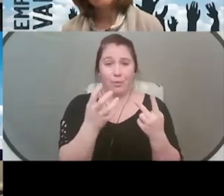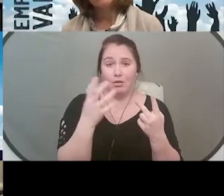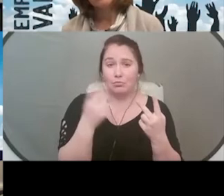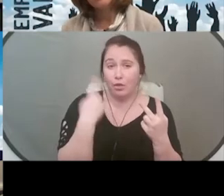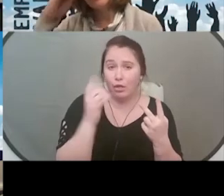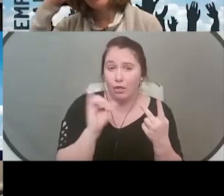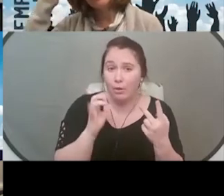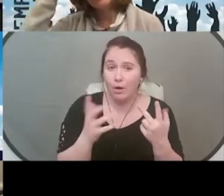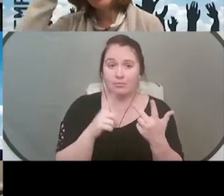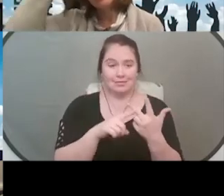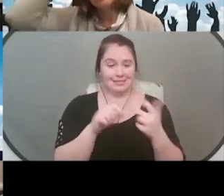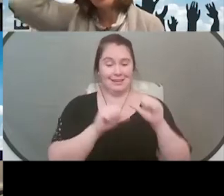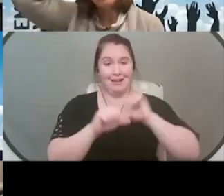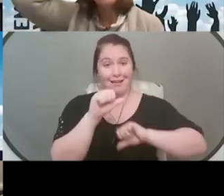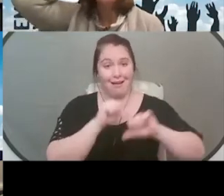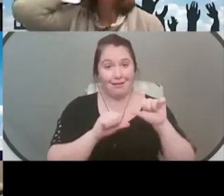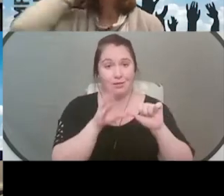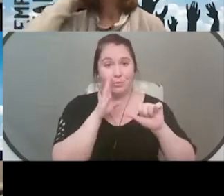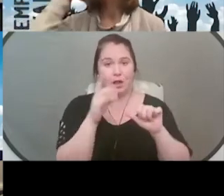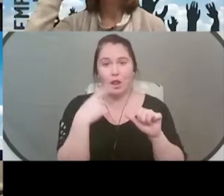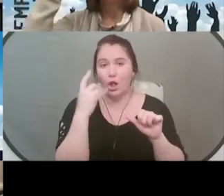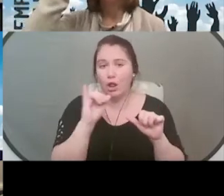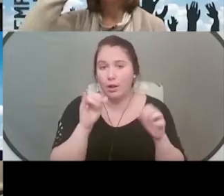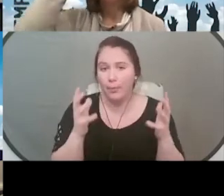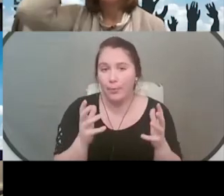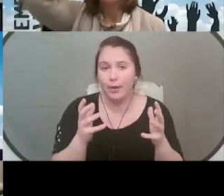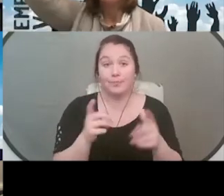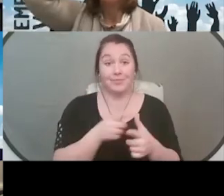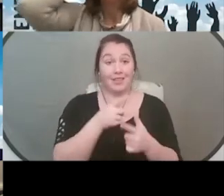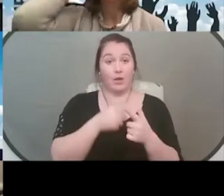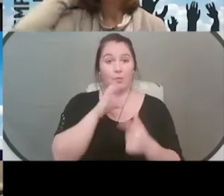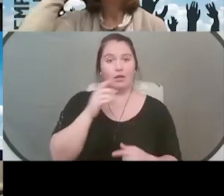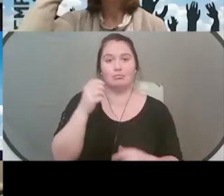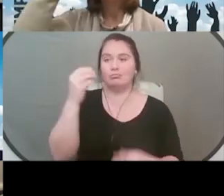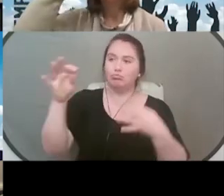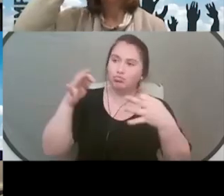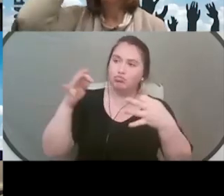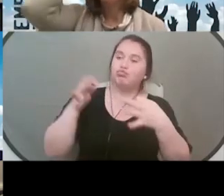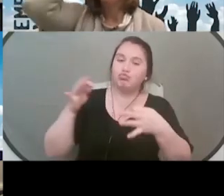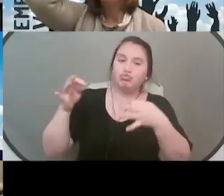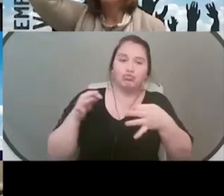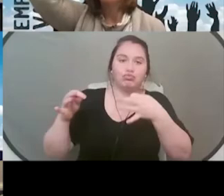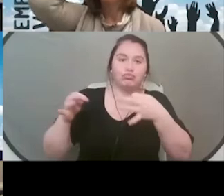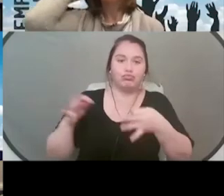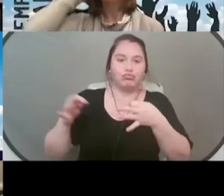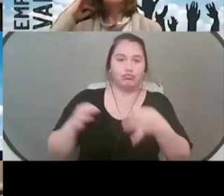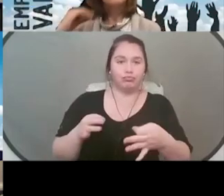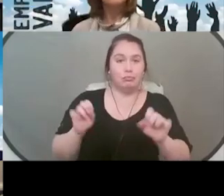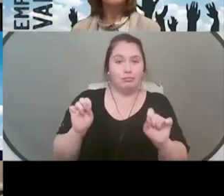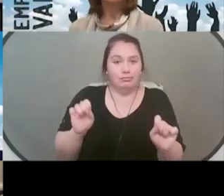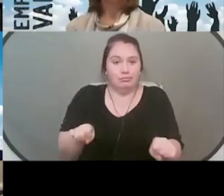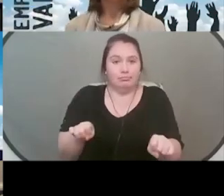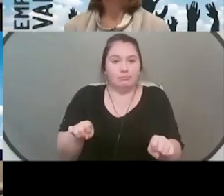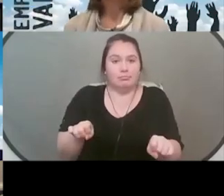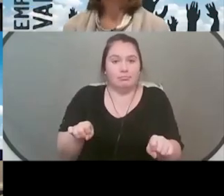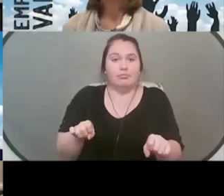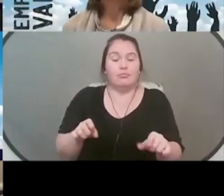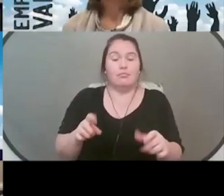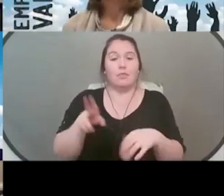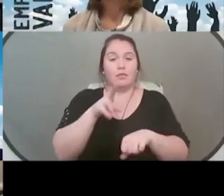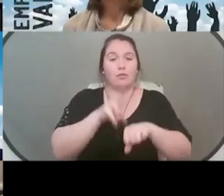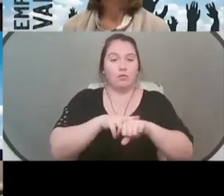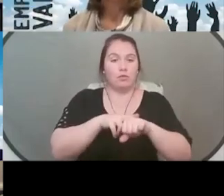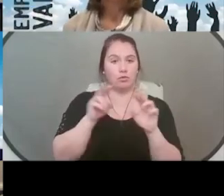wings look like? And then we get to tell them what those things look like. And then we, of course, we have to manage